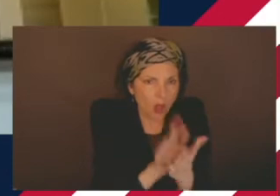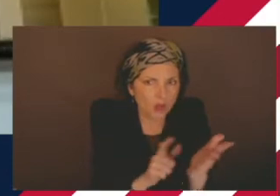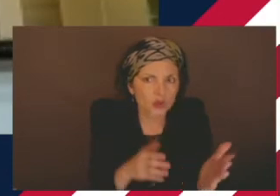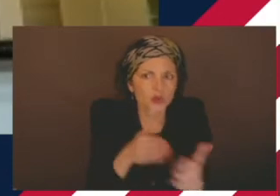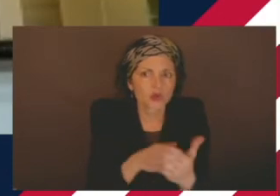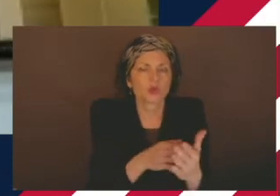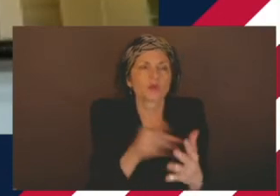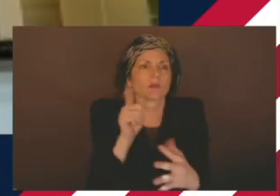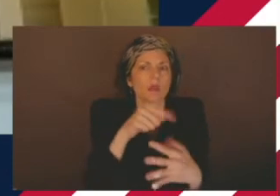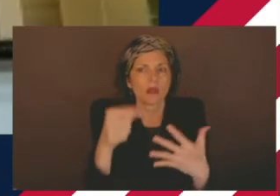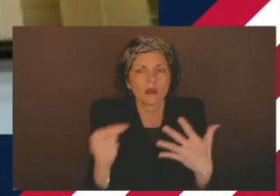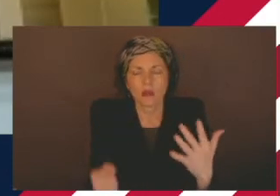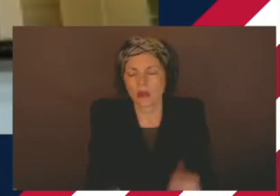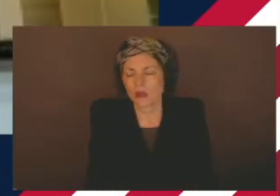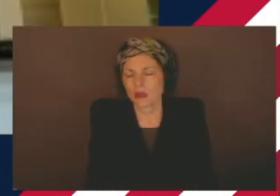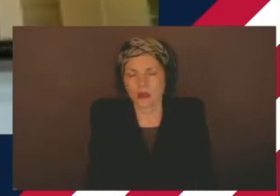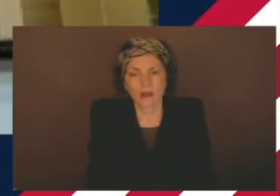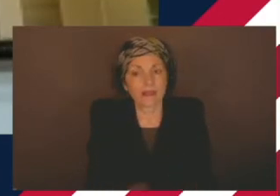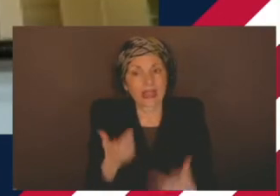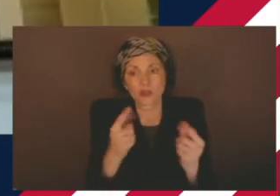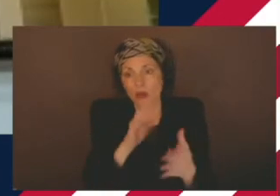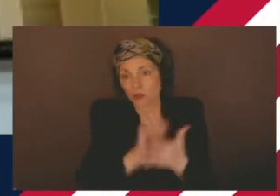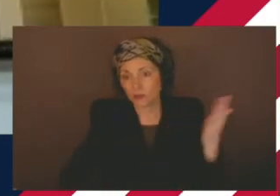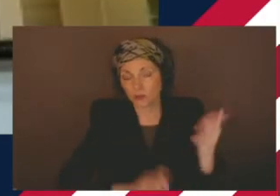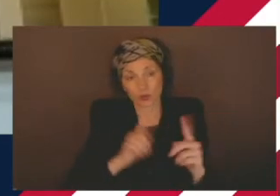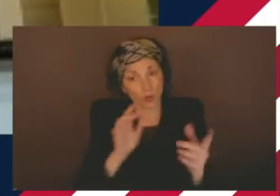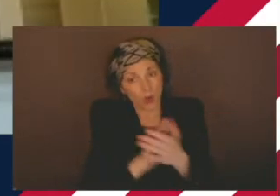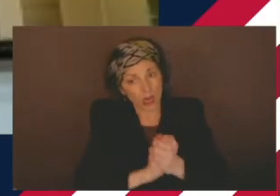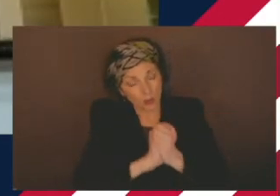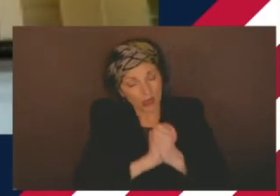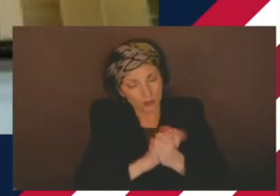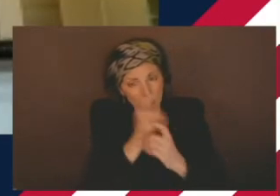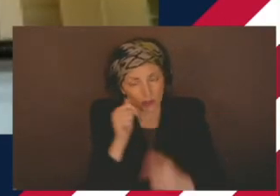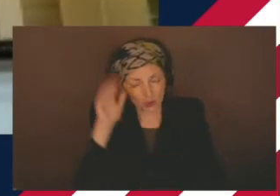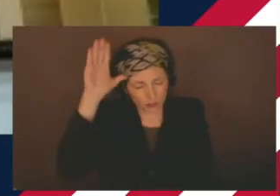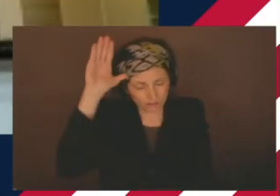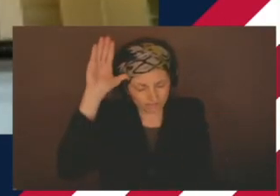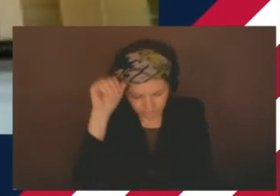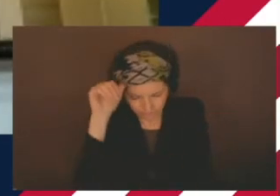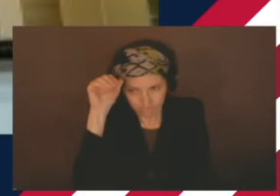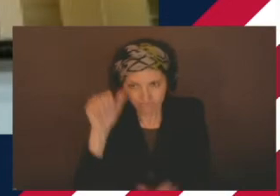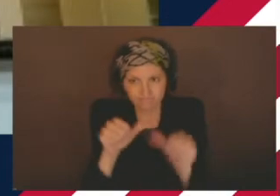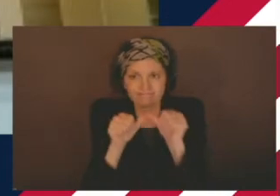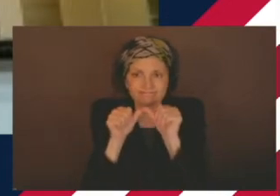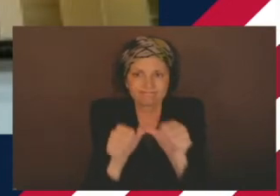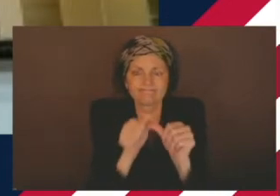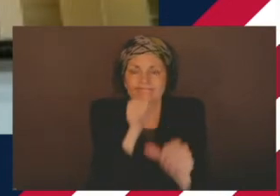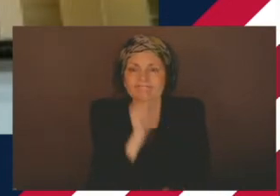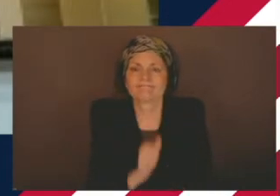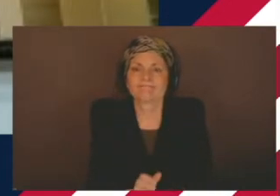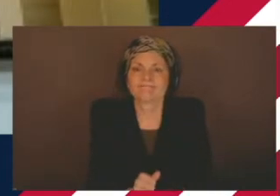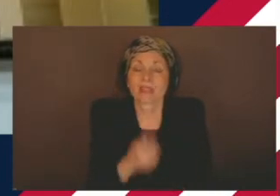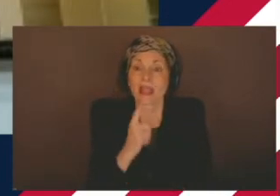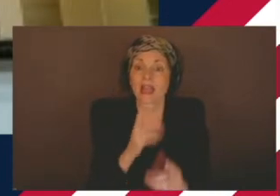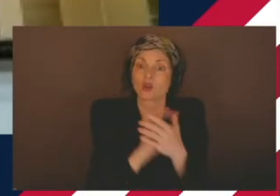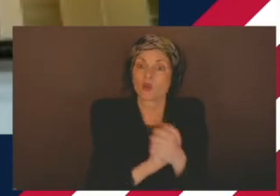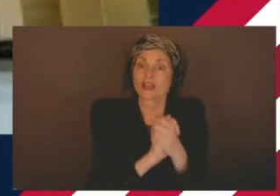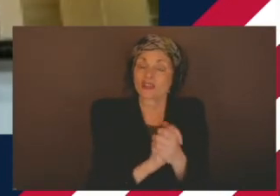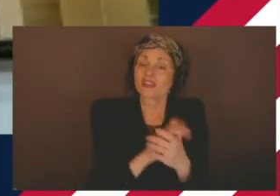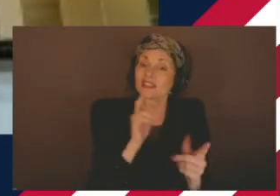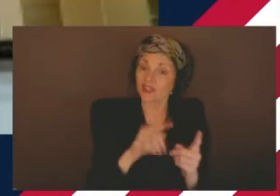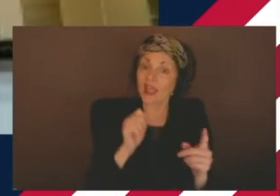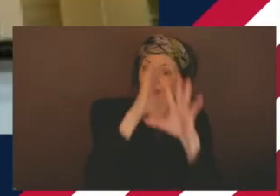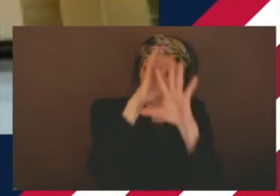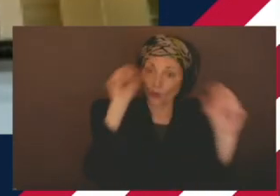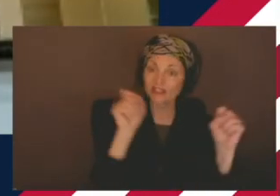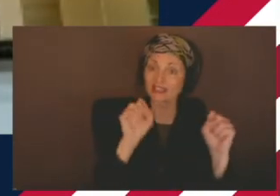to repeal it. So congratulations for sticking with it, and congratulations for being blocked by the President of the United States. You should wear that